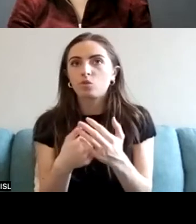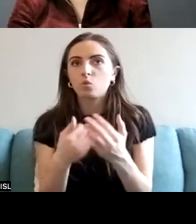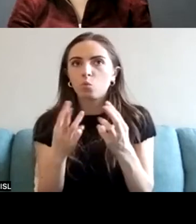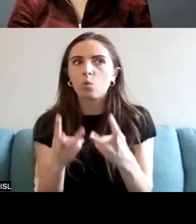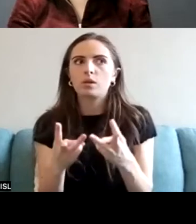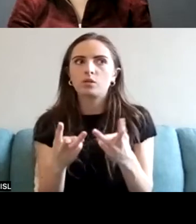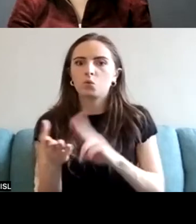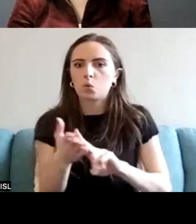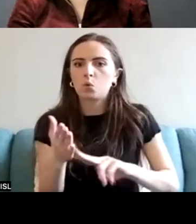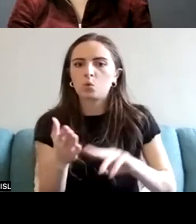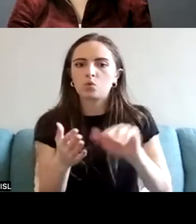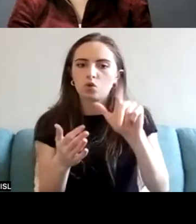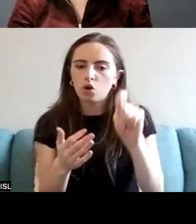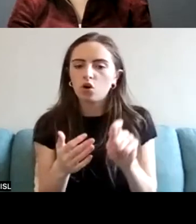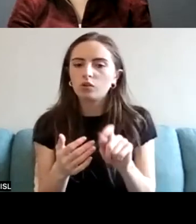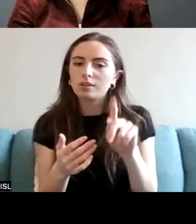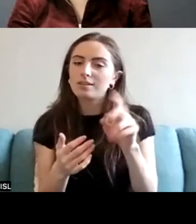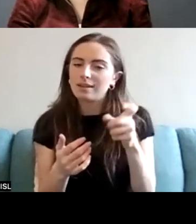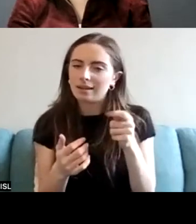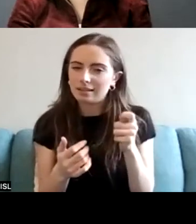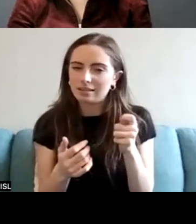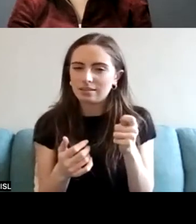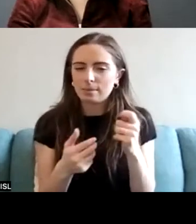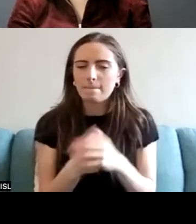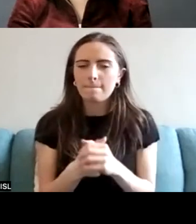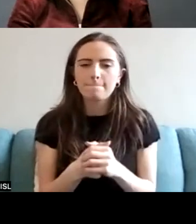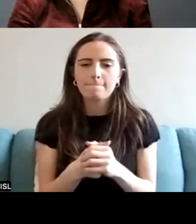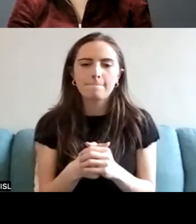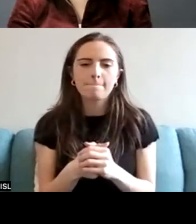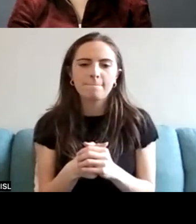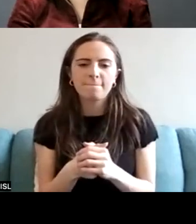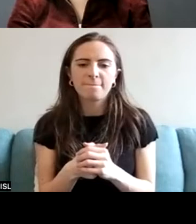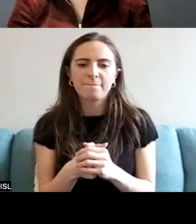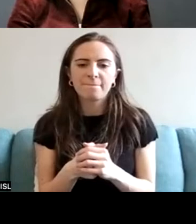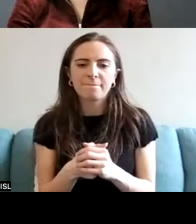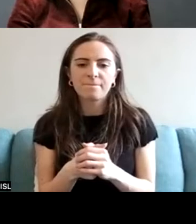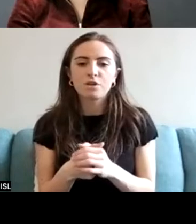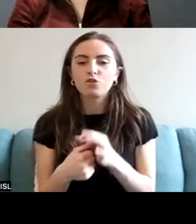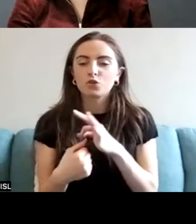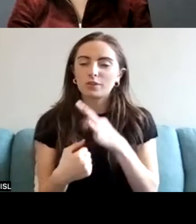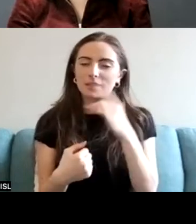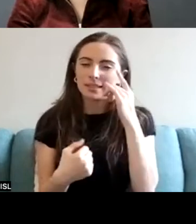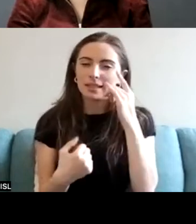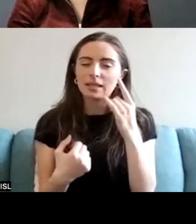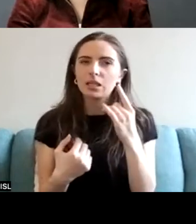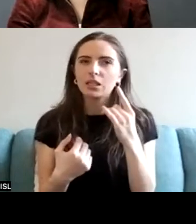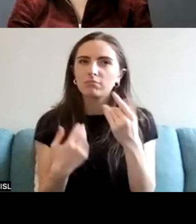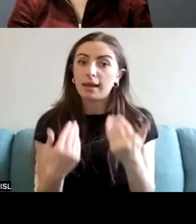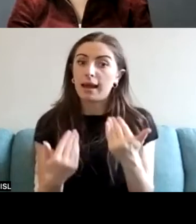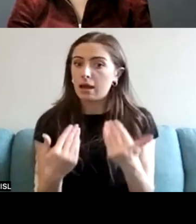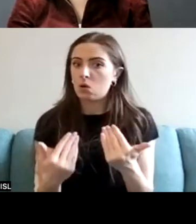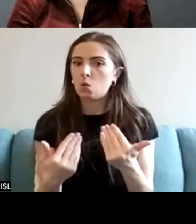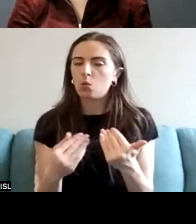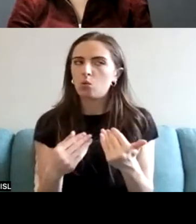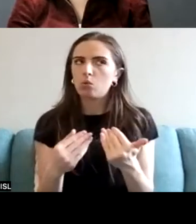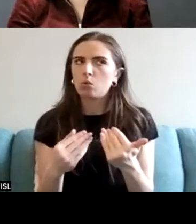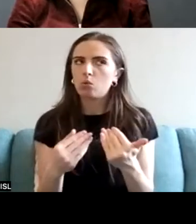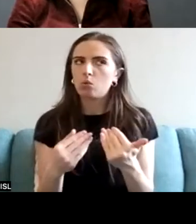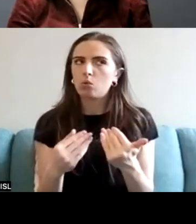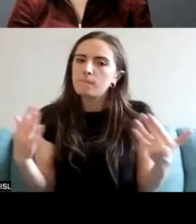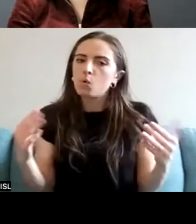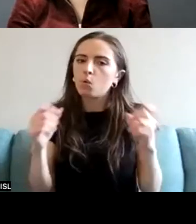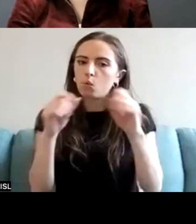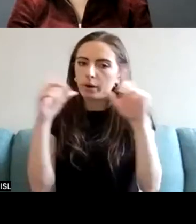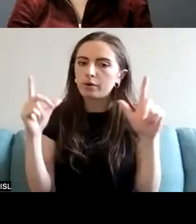brought these considerations along with you. So it's good to see that there's there's an increasing awareness of it, but we obviously